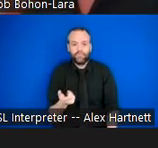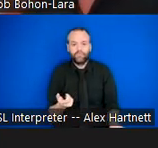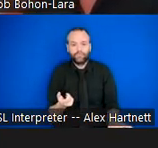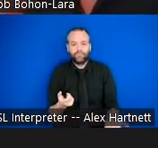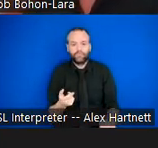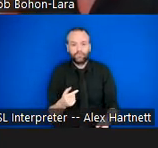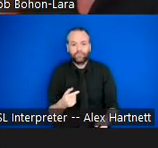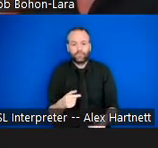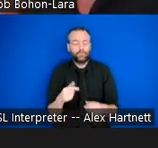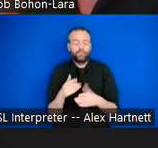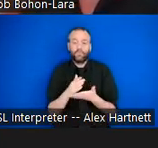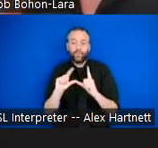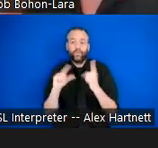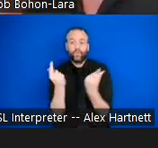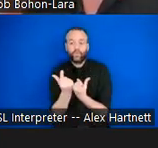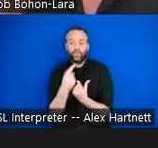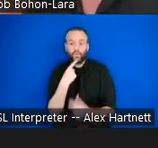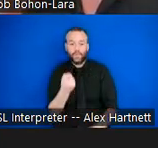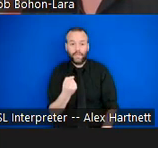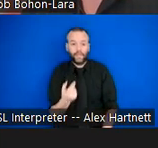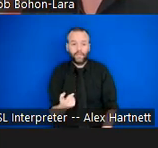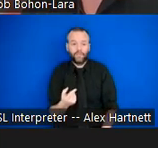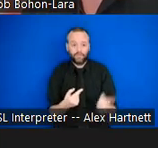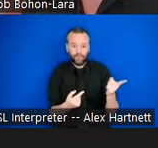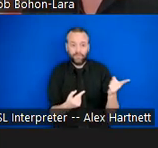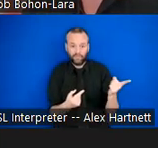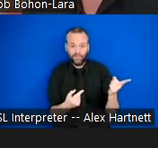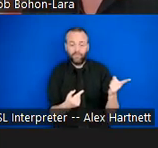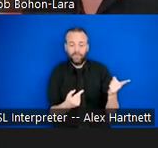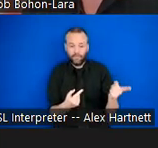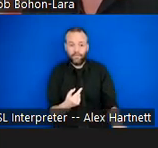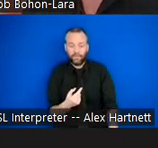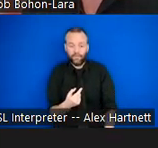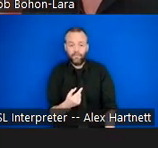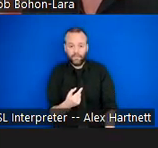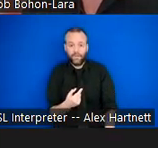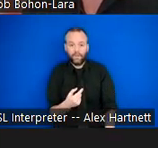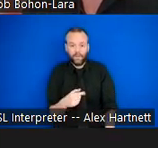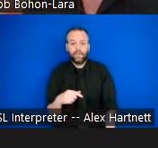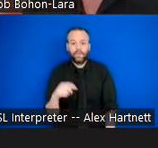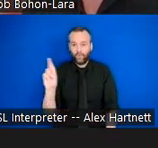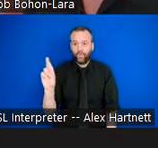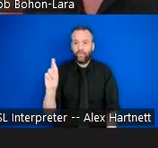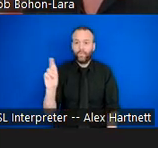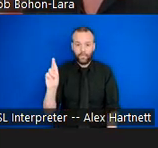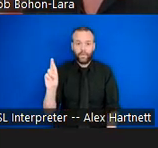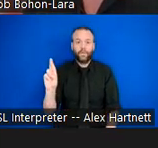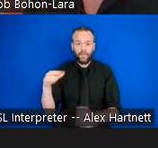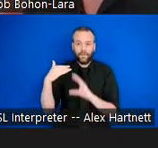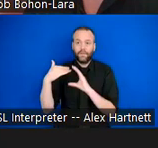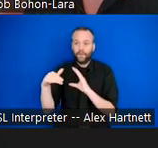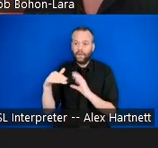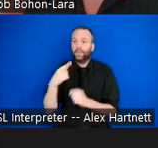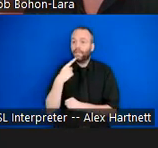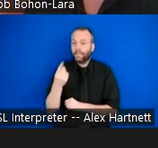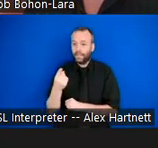slur used by the Westboro Baptist Church in its infamous protests. The GOP's email said, God